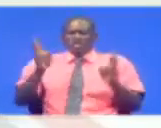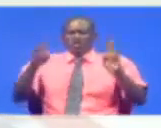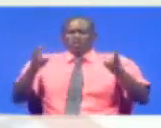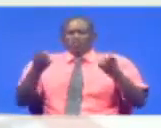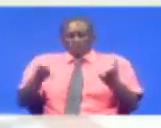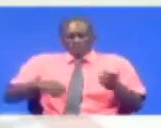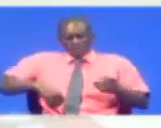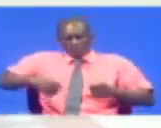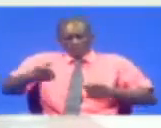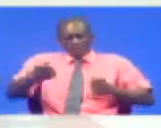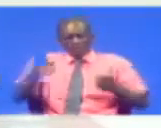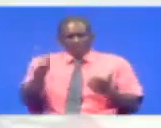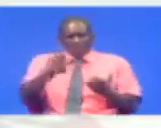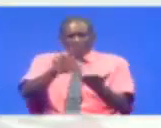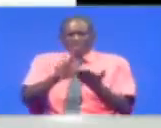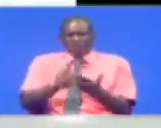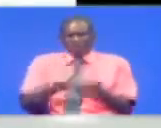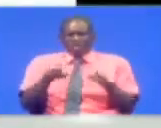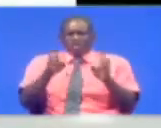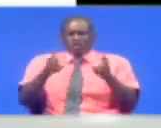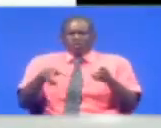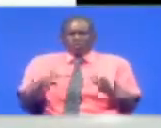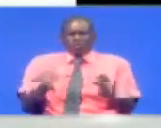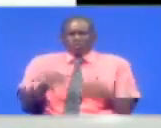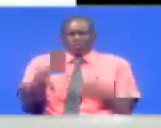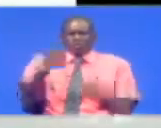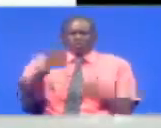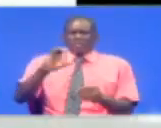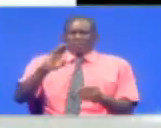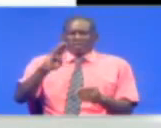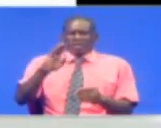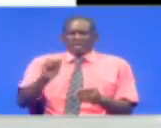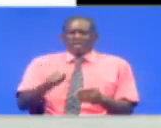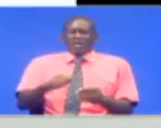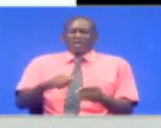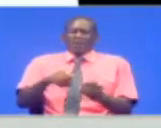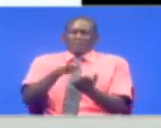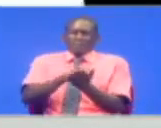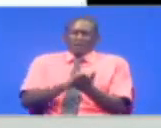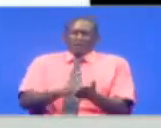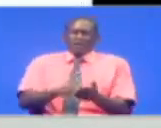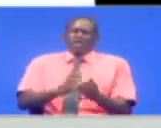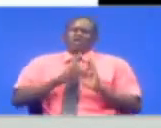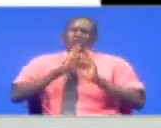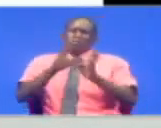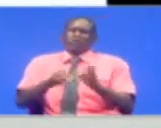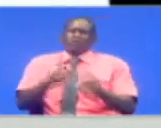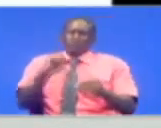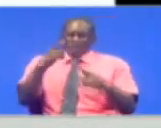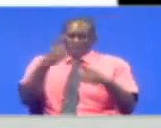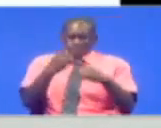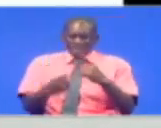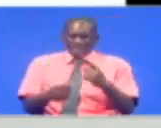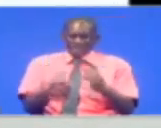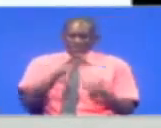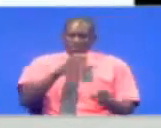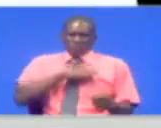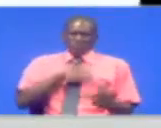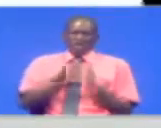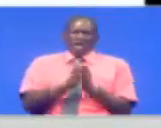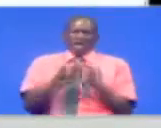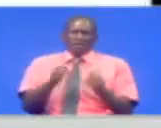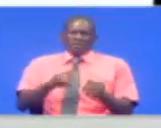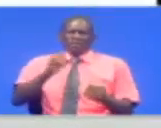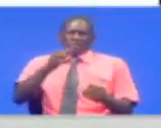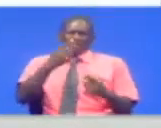were paying back their loans as usual. NCBA Bank reported its full year earnings, this being the first time its earnings for 12